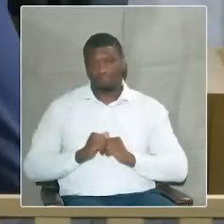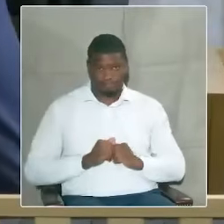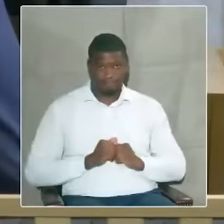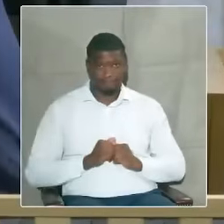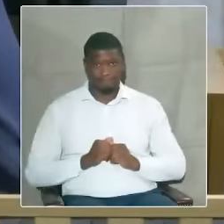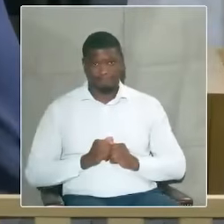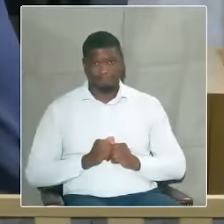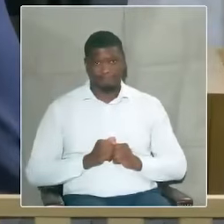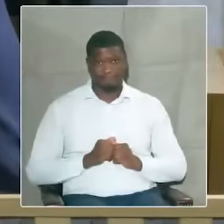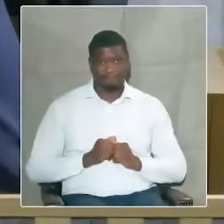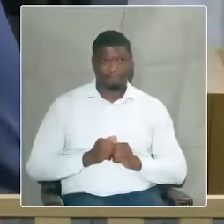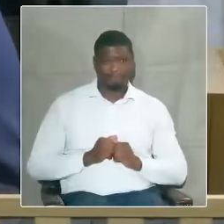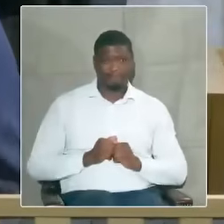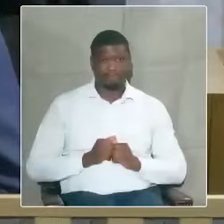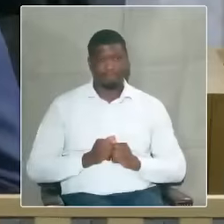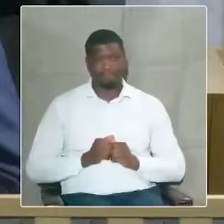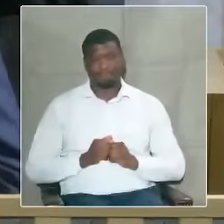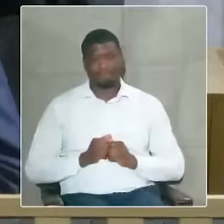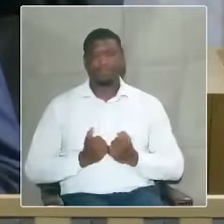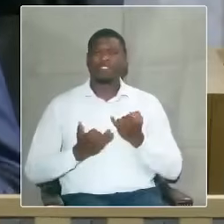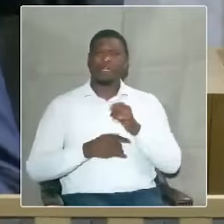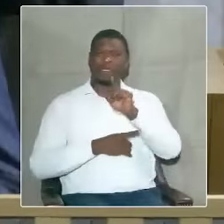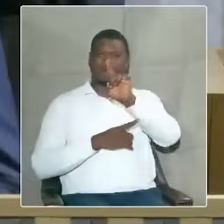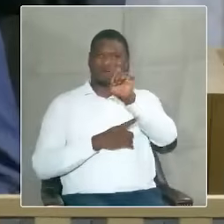now you're talking winding down.